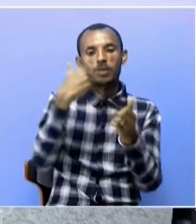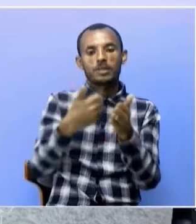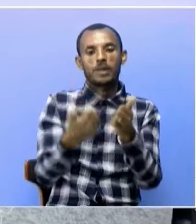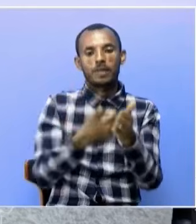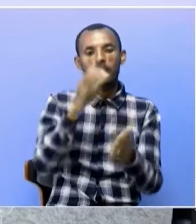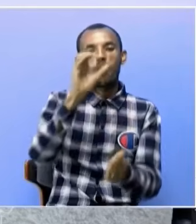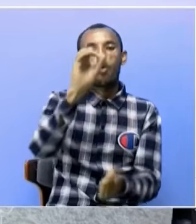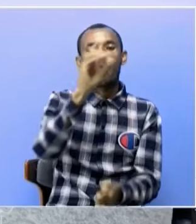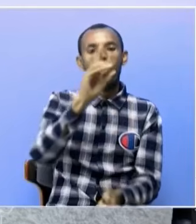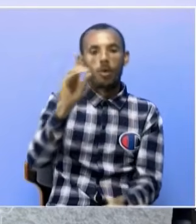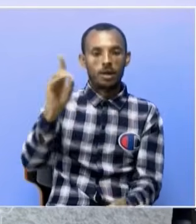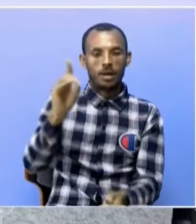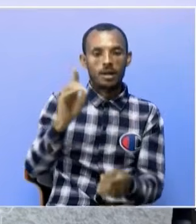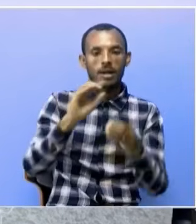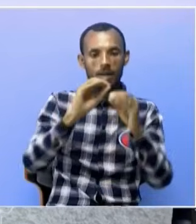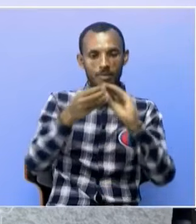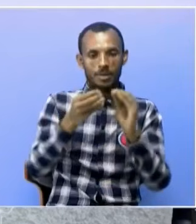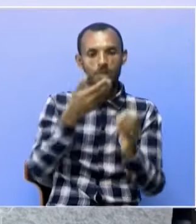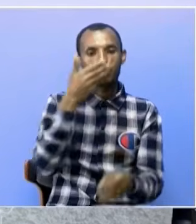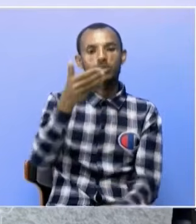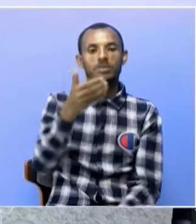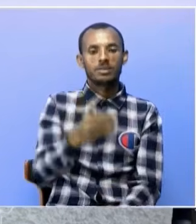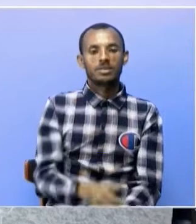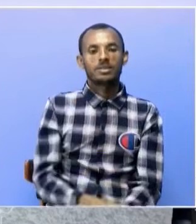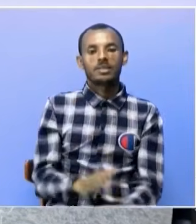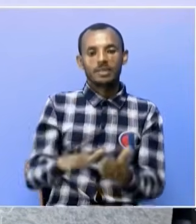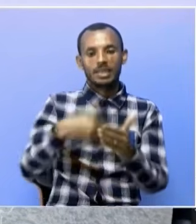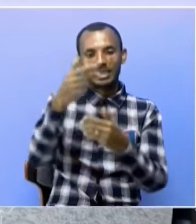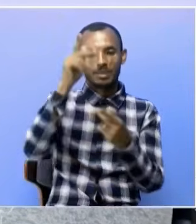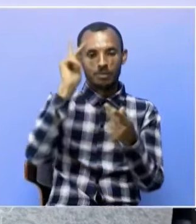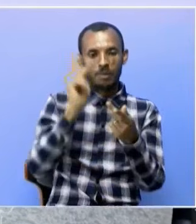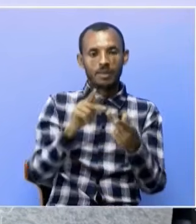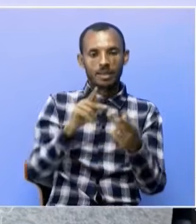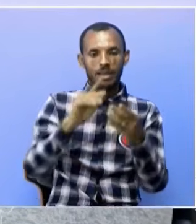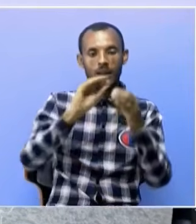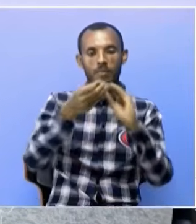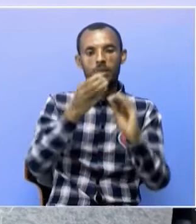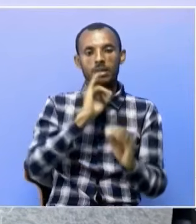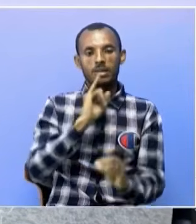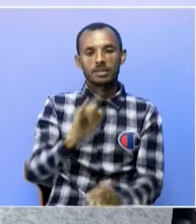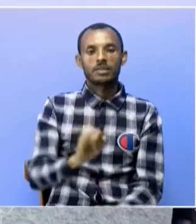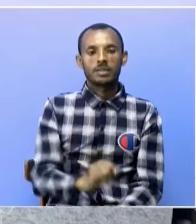numbers? Good. The next perfect number is